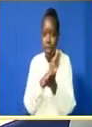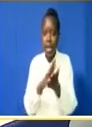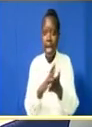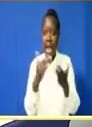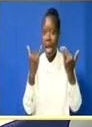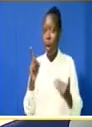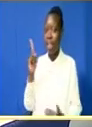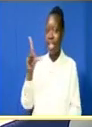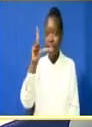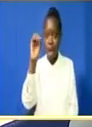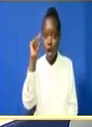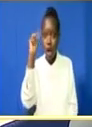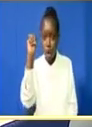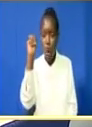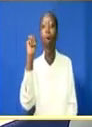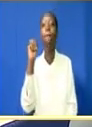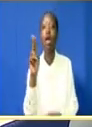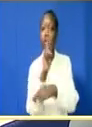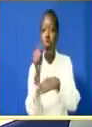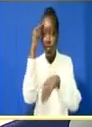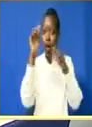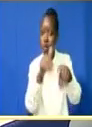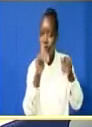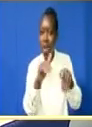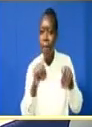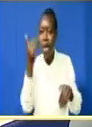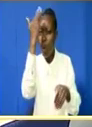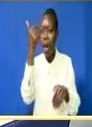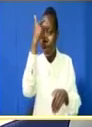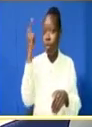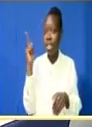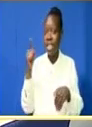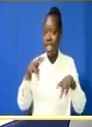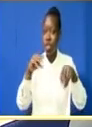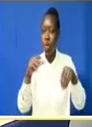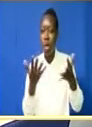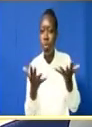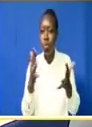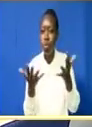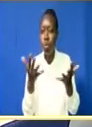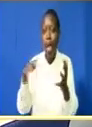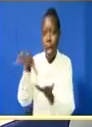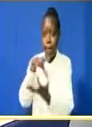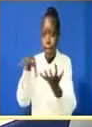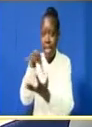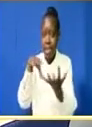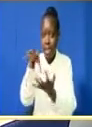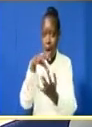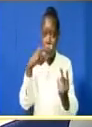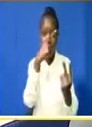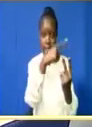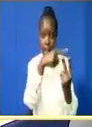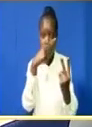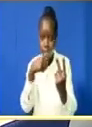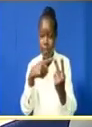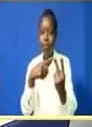that you use for farming. Okay. Because loam soil is usually moderate. Yes. It is usually moderate. When you talk about sand, sand is used for